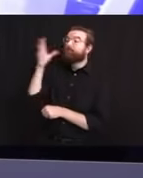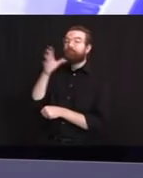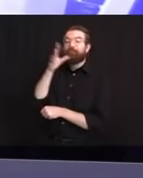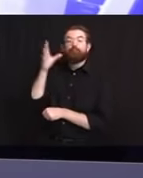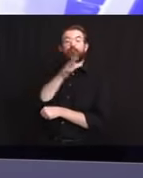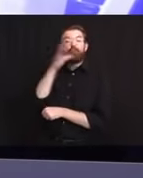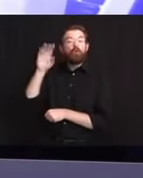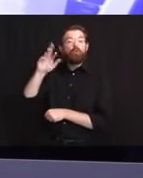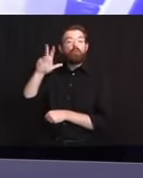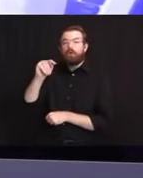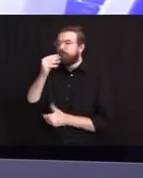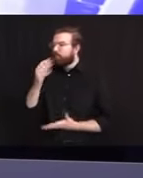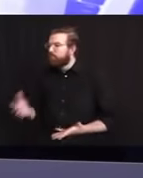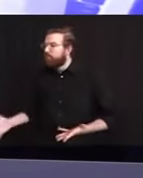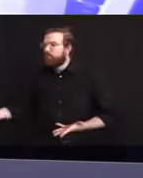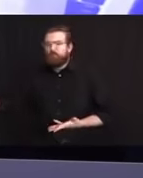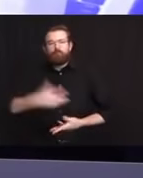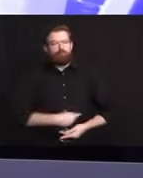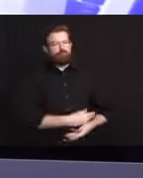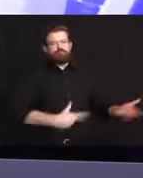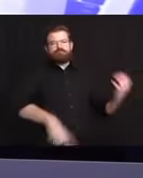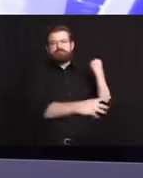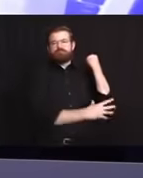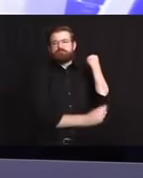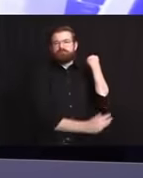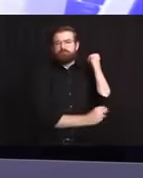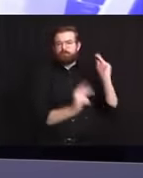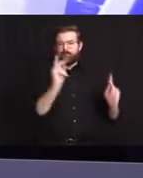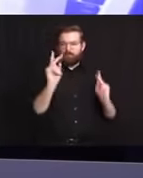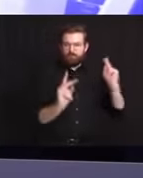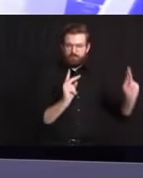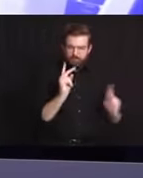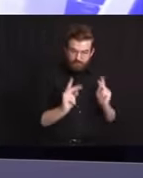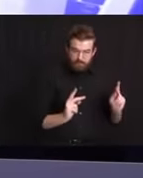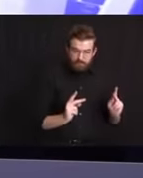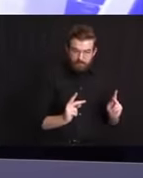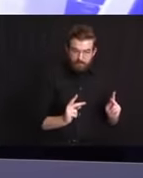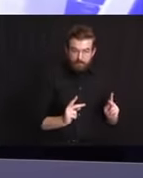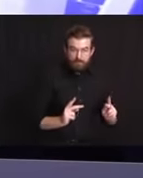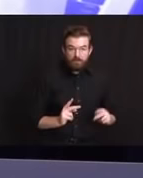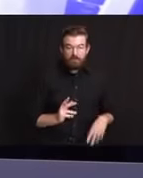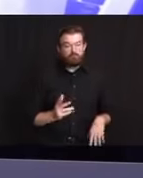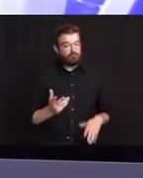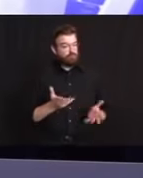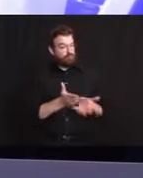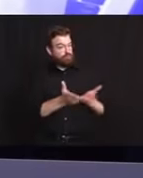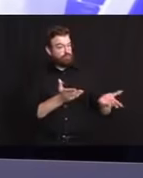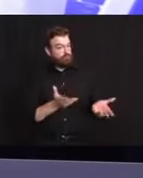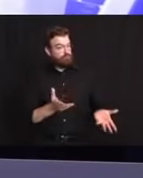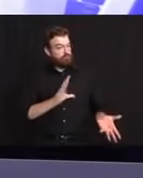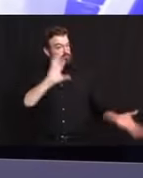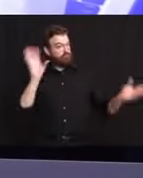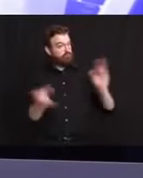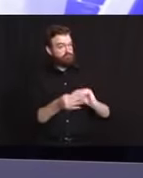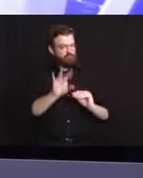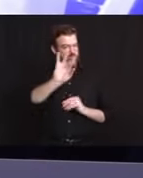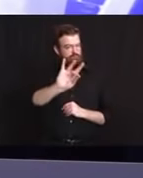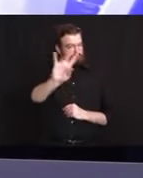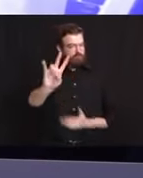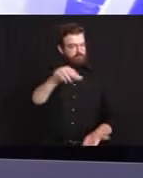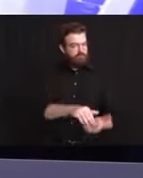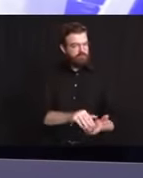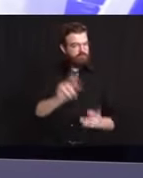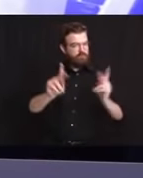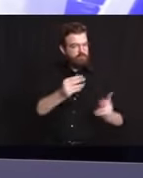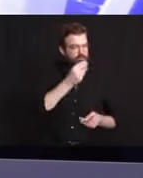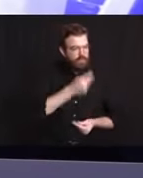summer, the program serves about 87,000 WIC participants and seniors. June through November each year,